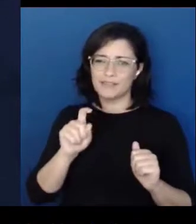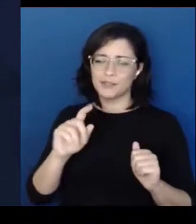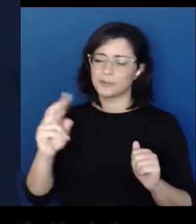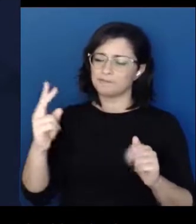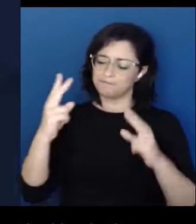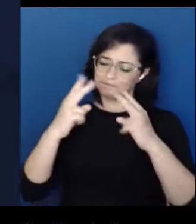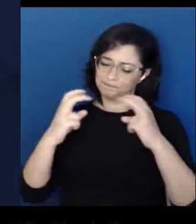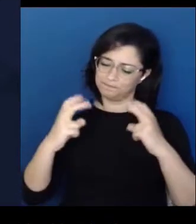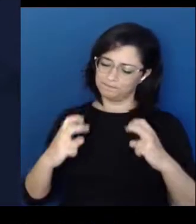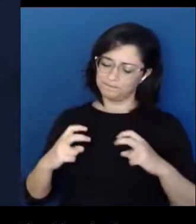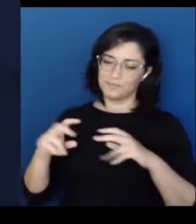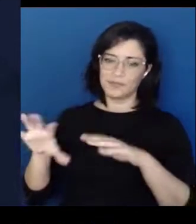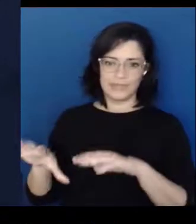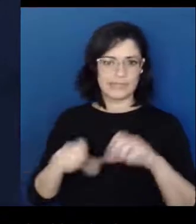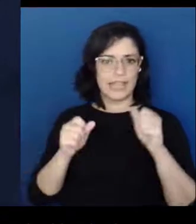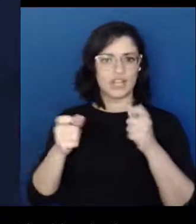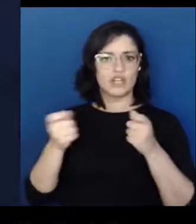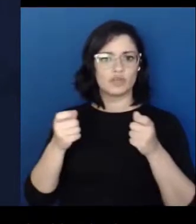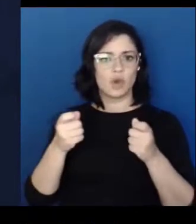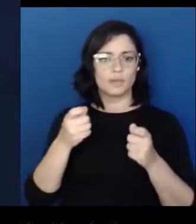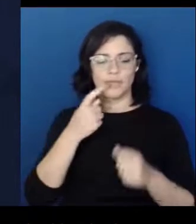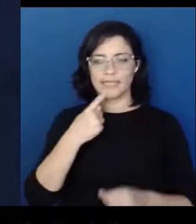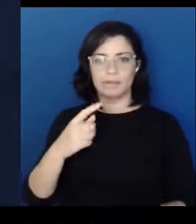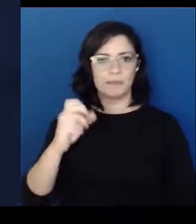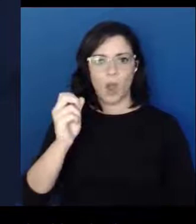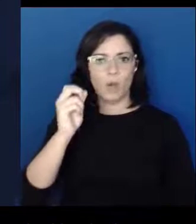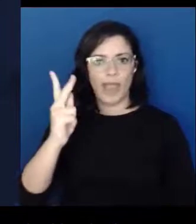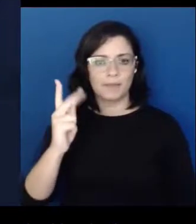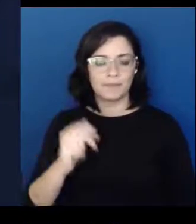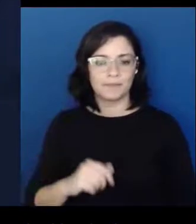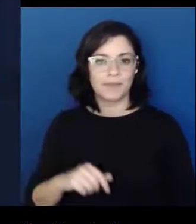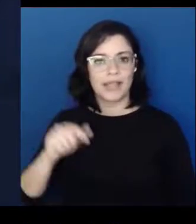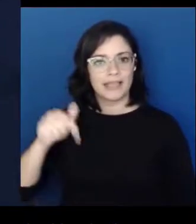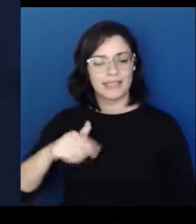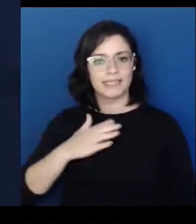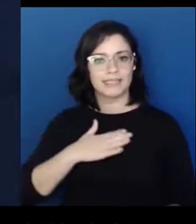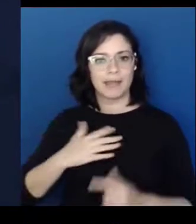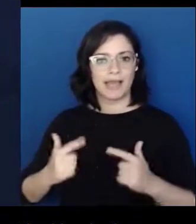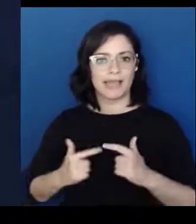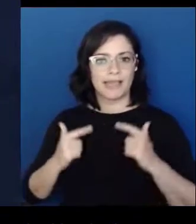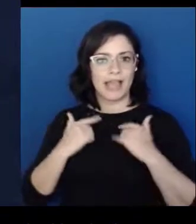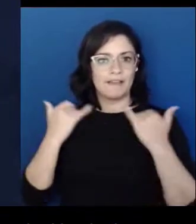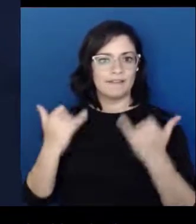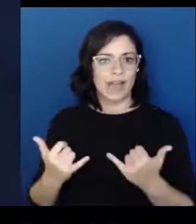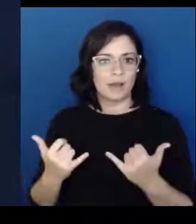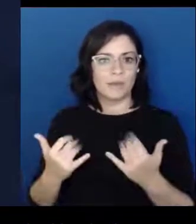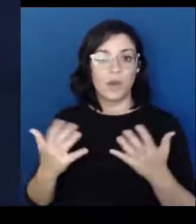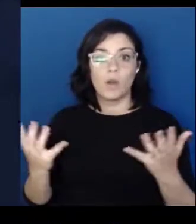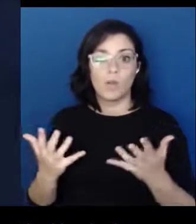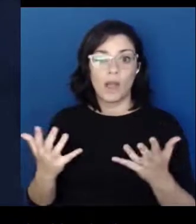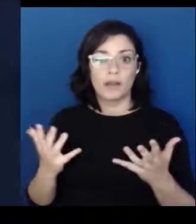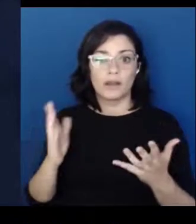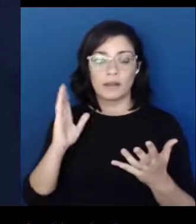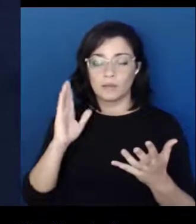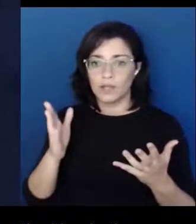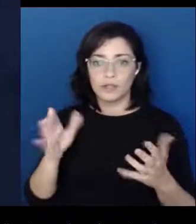right, this is my life now. What am I going to do about it? And how am I going to do